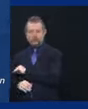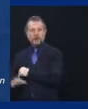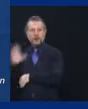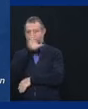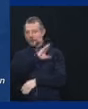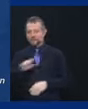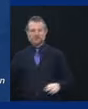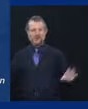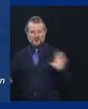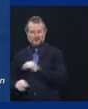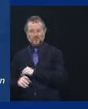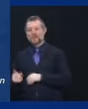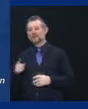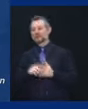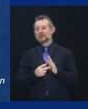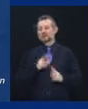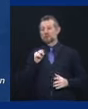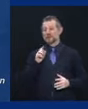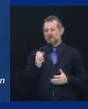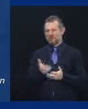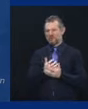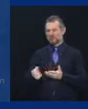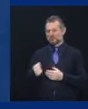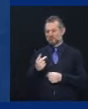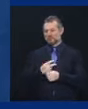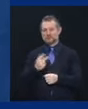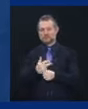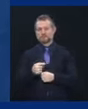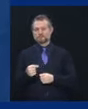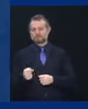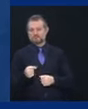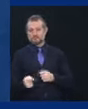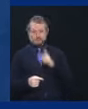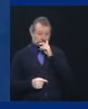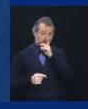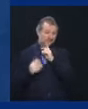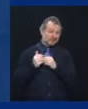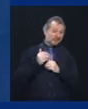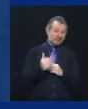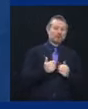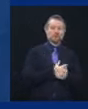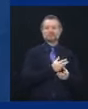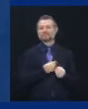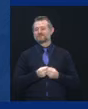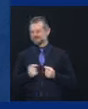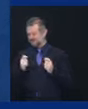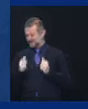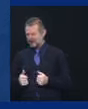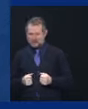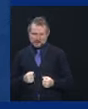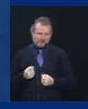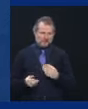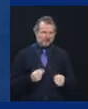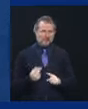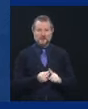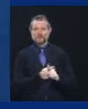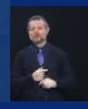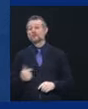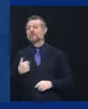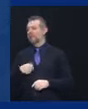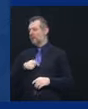out in 2 days. We're going to have to start to move the next allocation quickly. We have